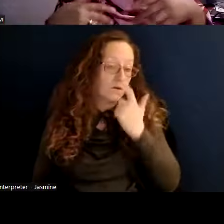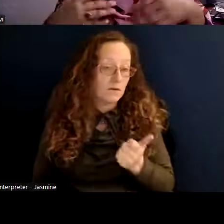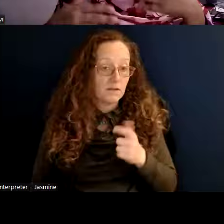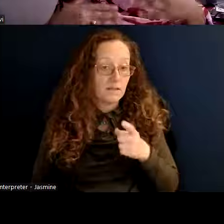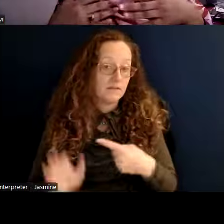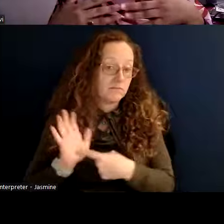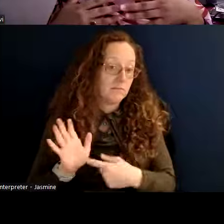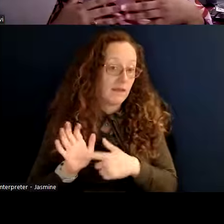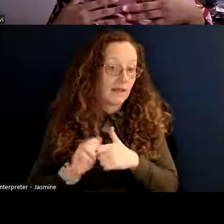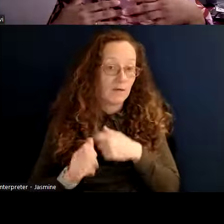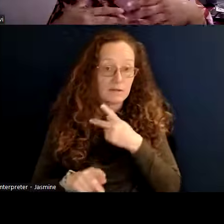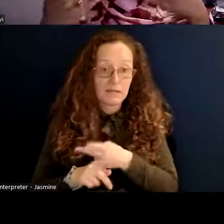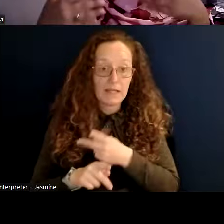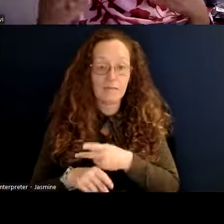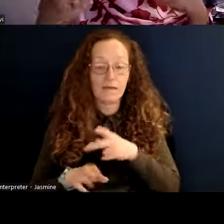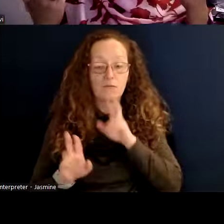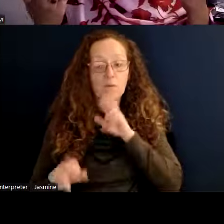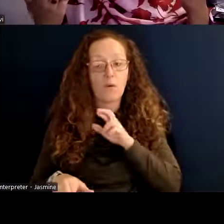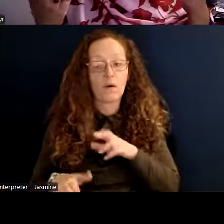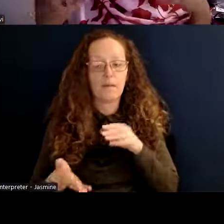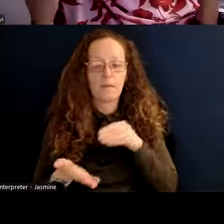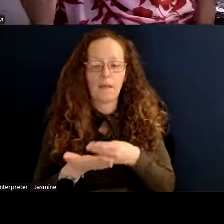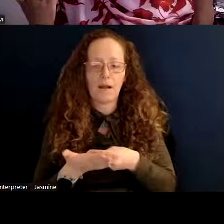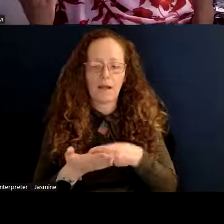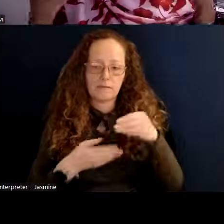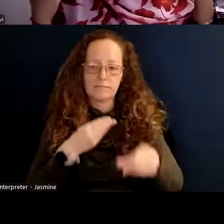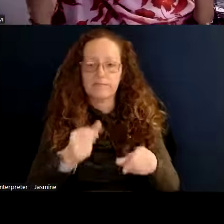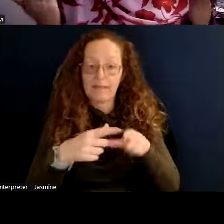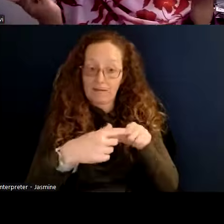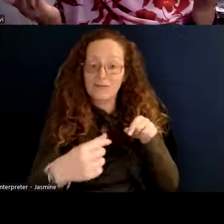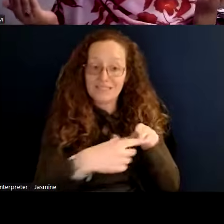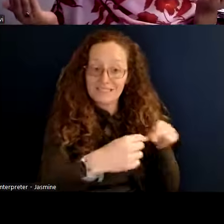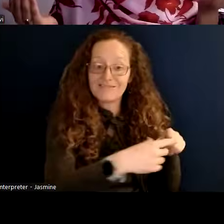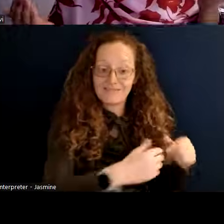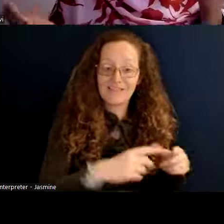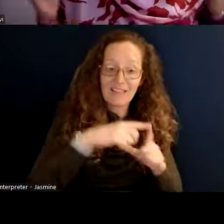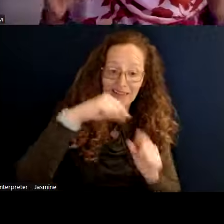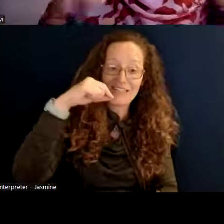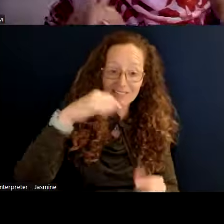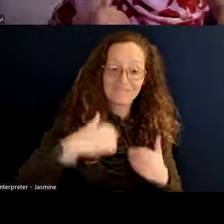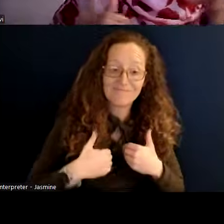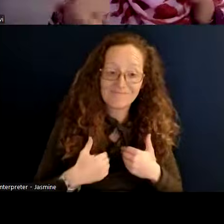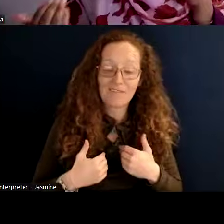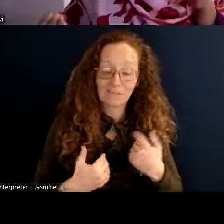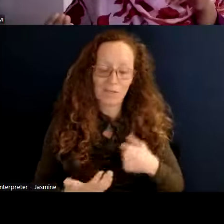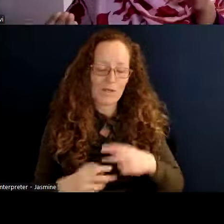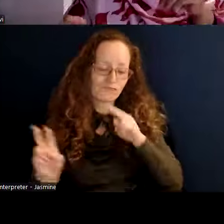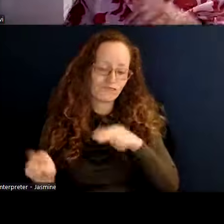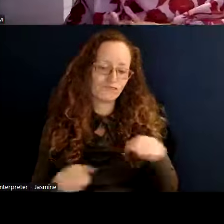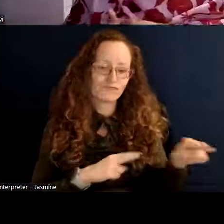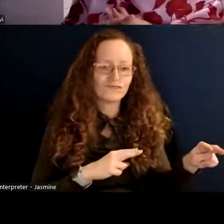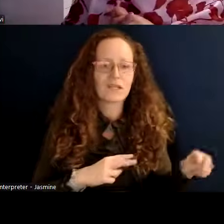exemplified through the keeping and reporting of money spent. So literally receipts. They had receipts. So we looked at the receipts. So these muster rolls and